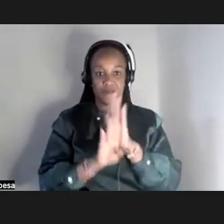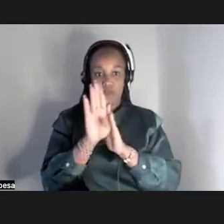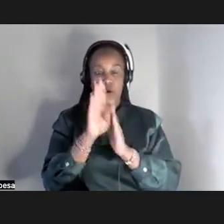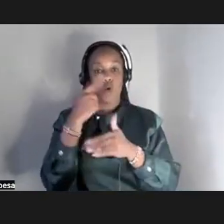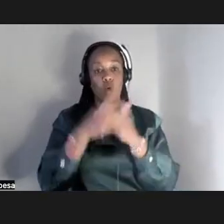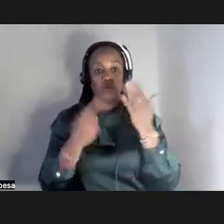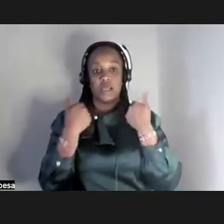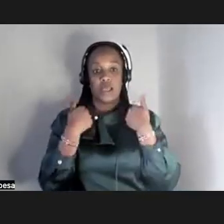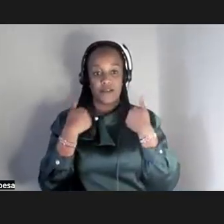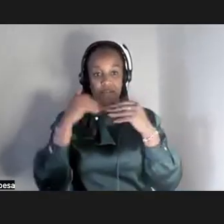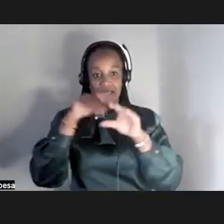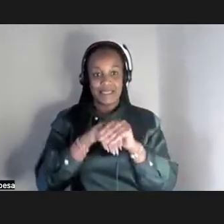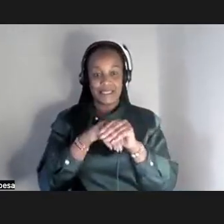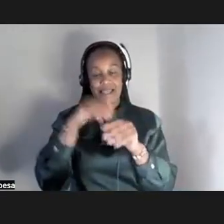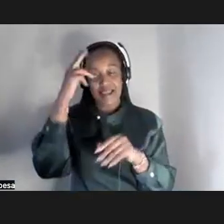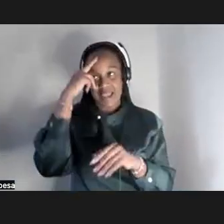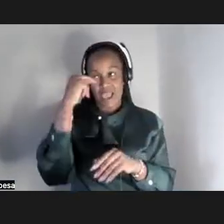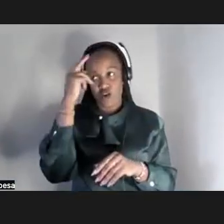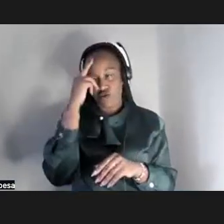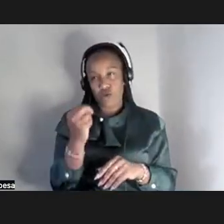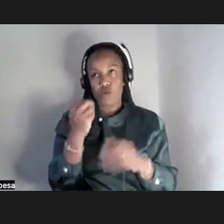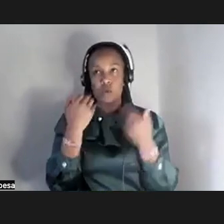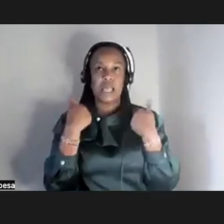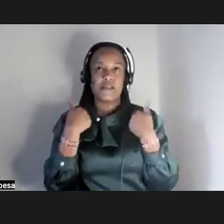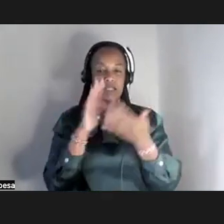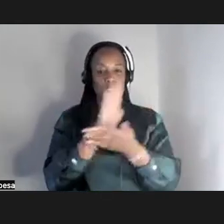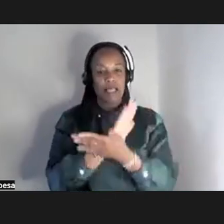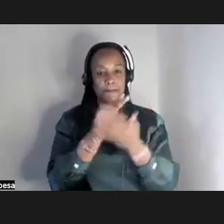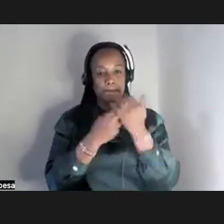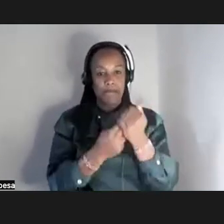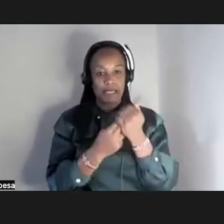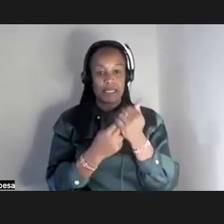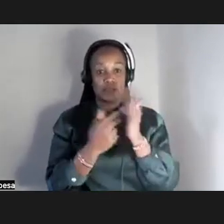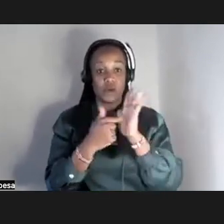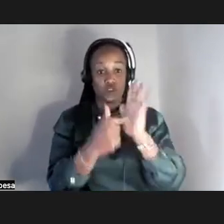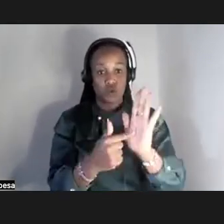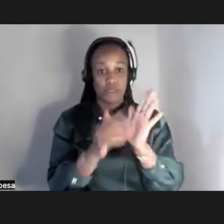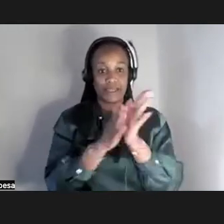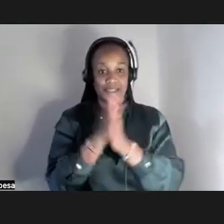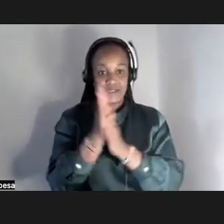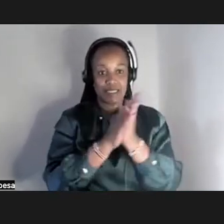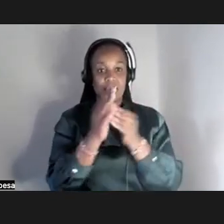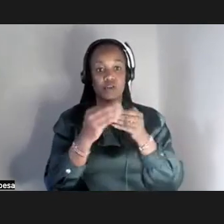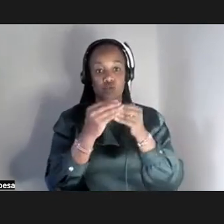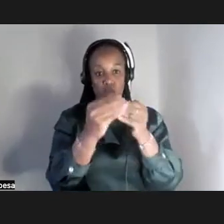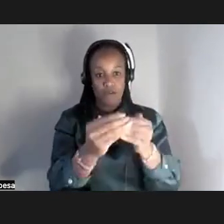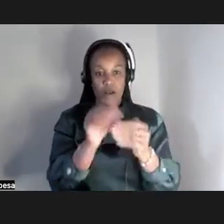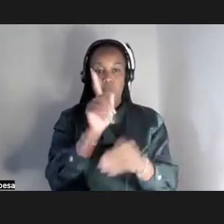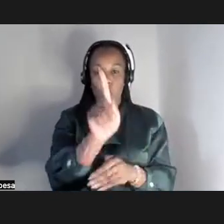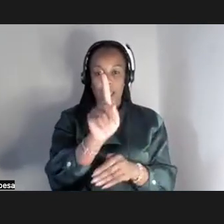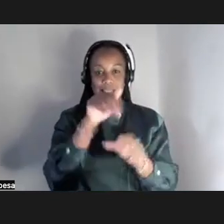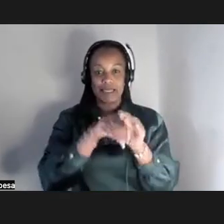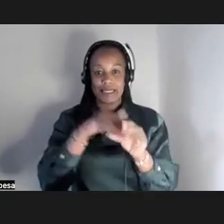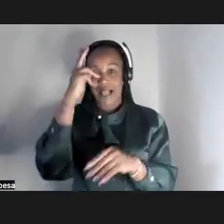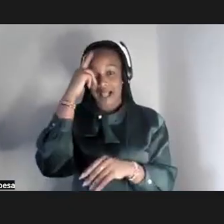in Narok, we have some partners who have expressed interest to develop one in Kajiado. So,